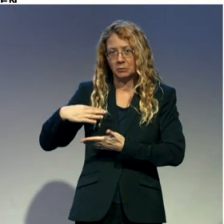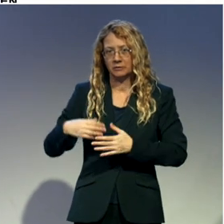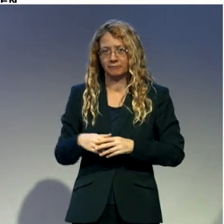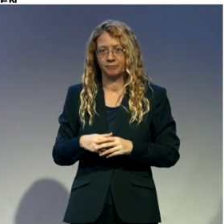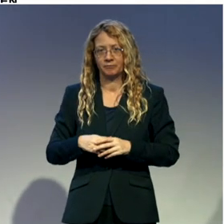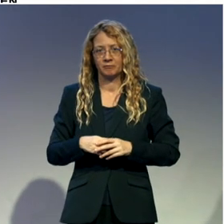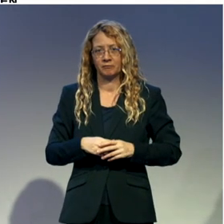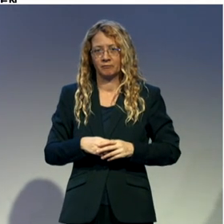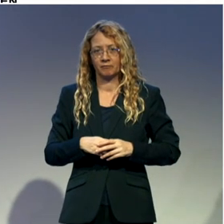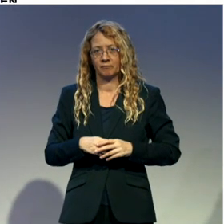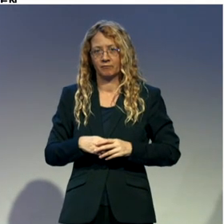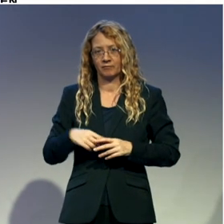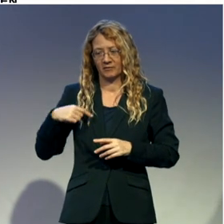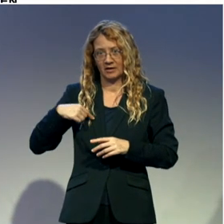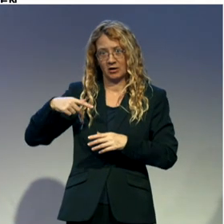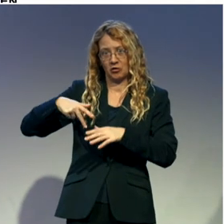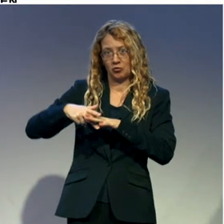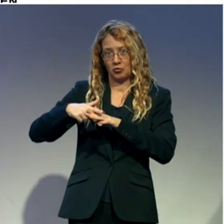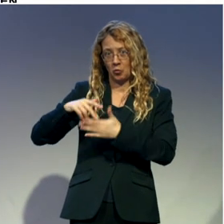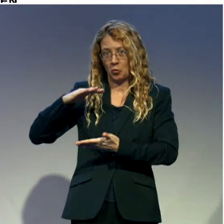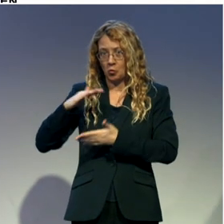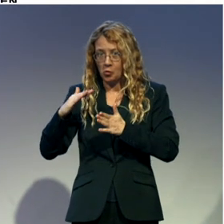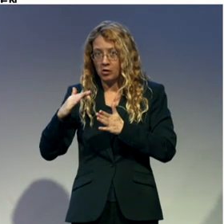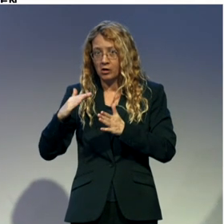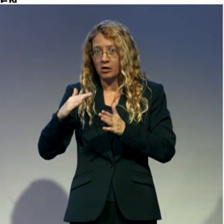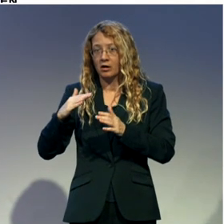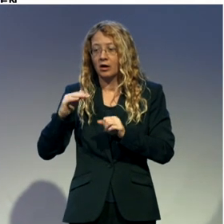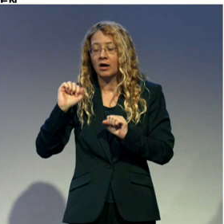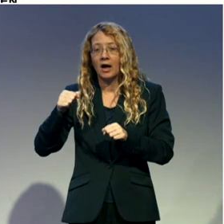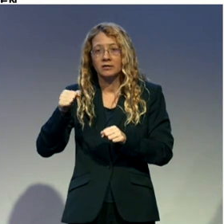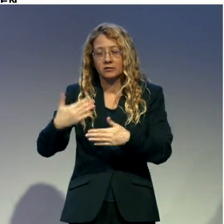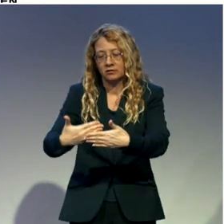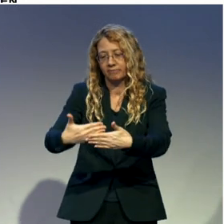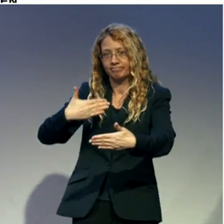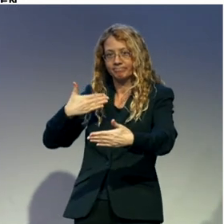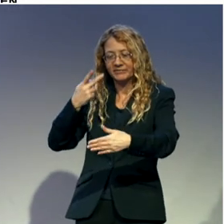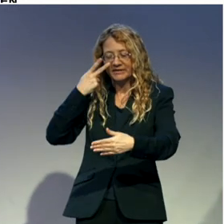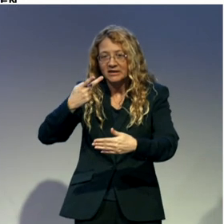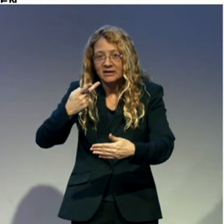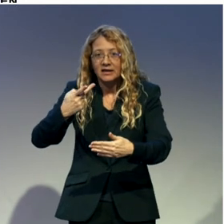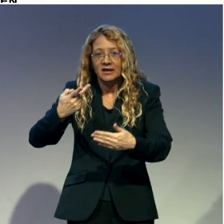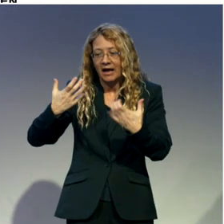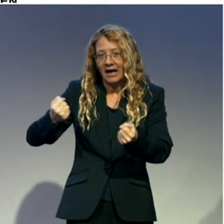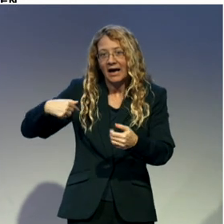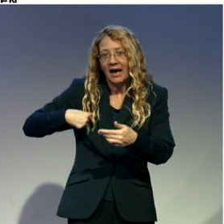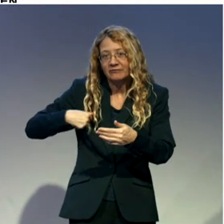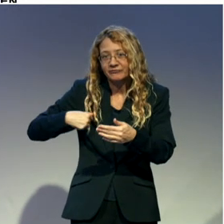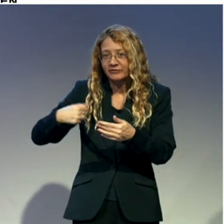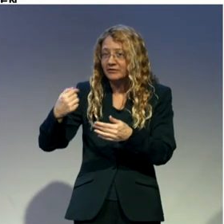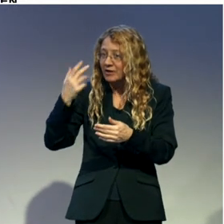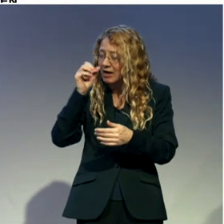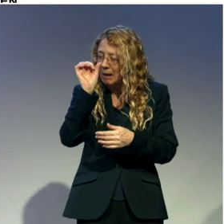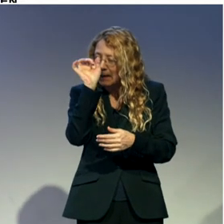stage. It's an early breast cancer detection model. It also prevents the privacy of a